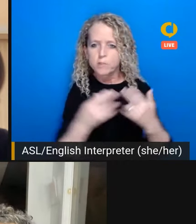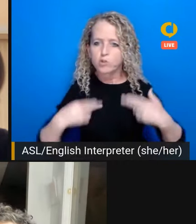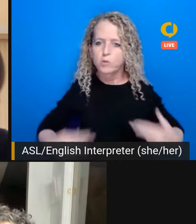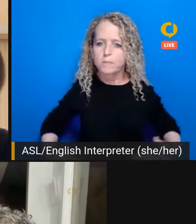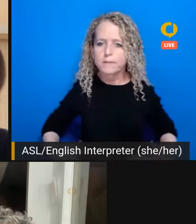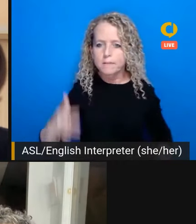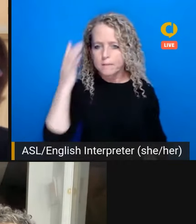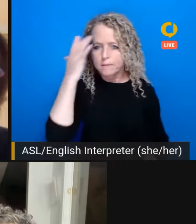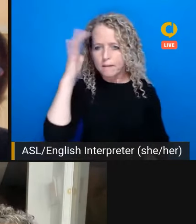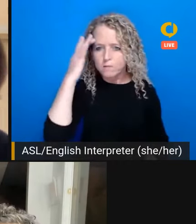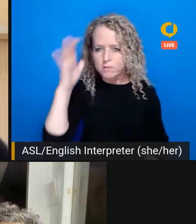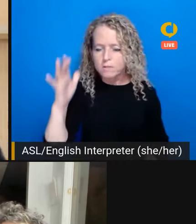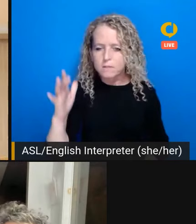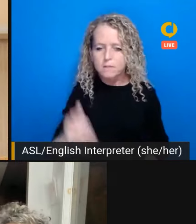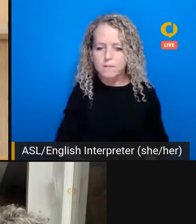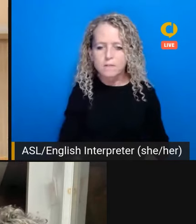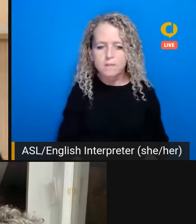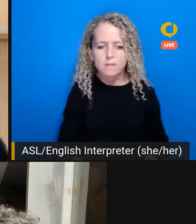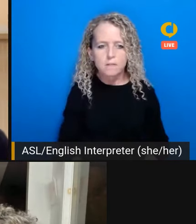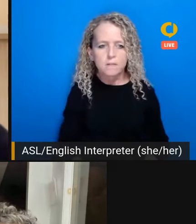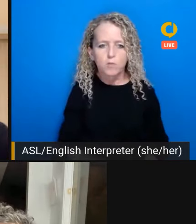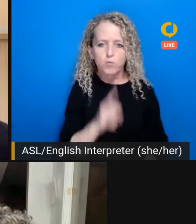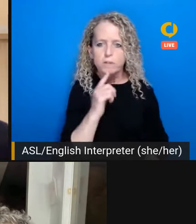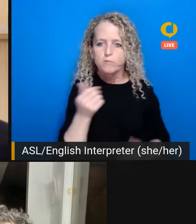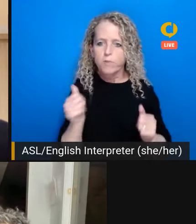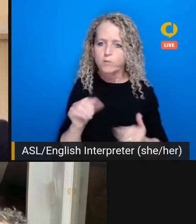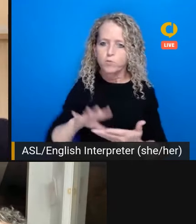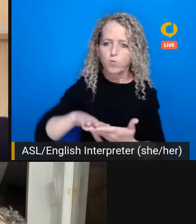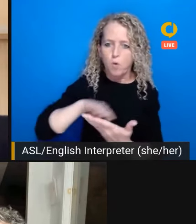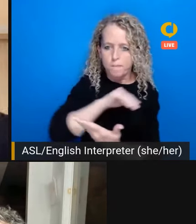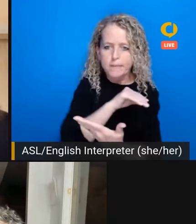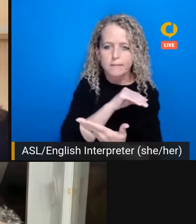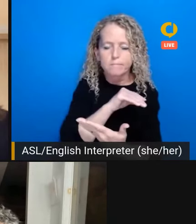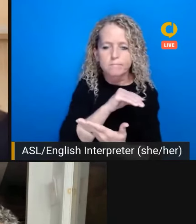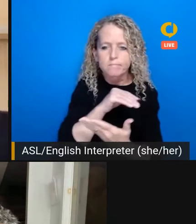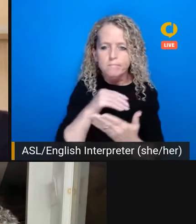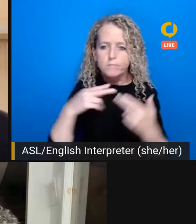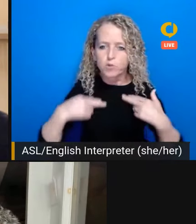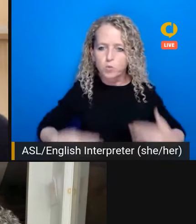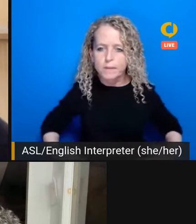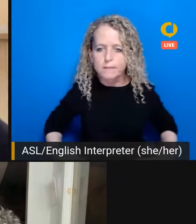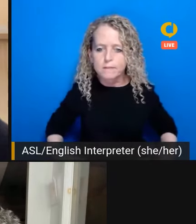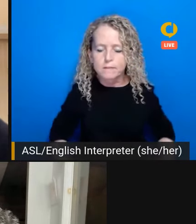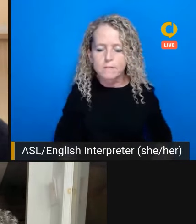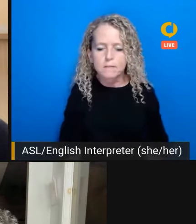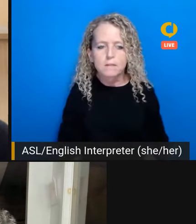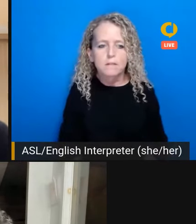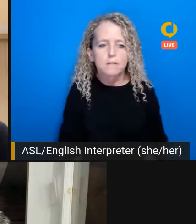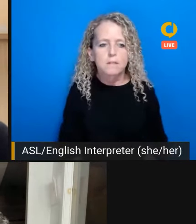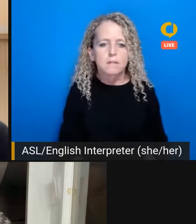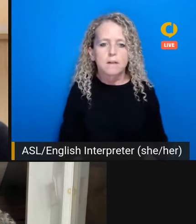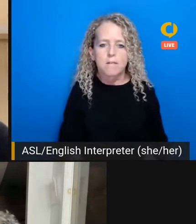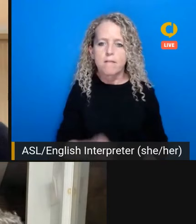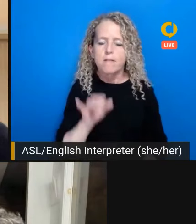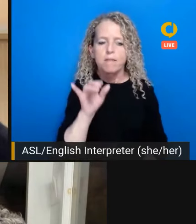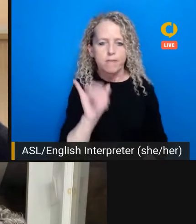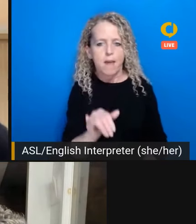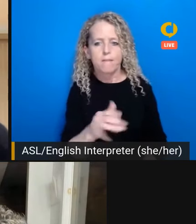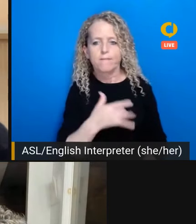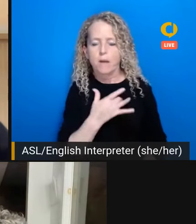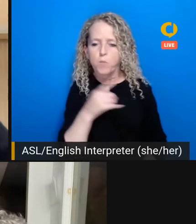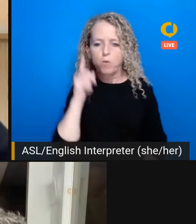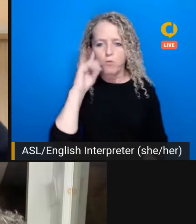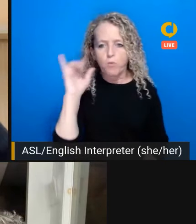create replicas essentially of human intelligence as a way of achieving artificial intelligence. And